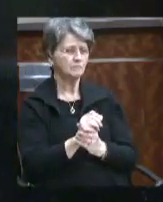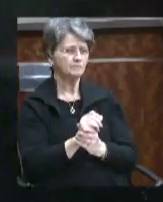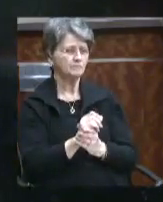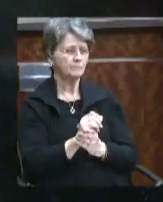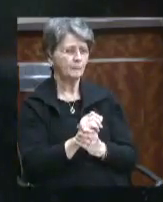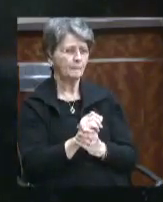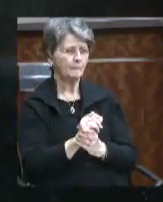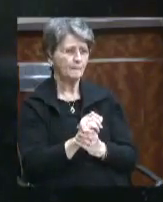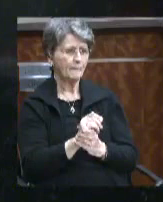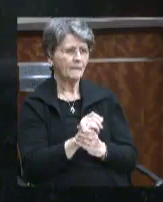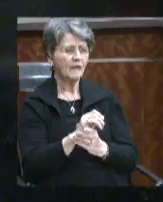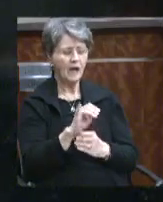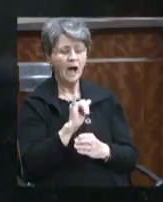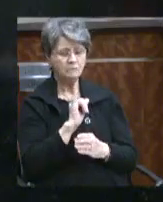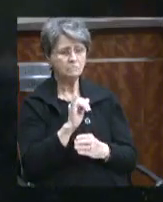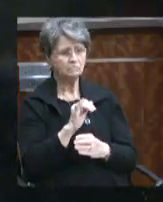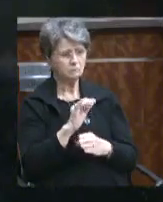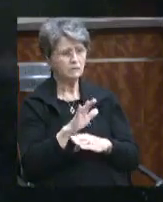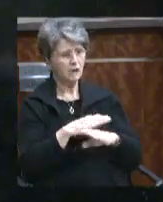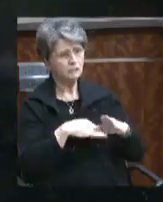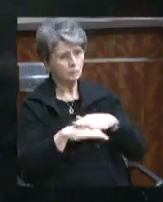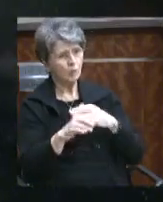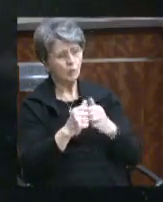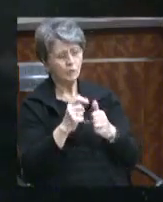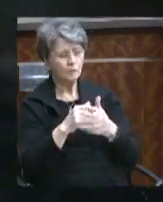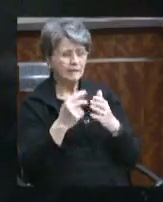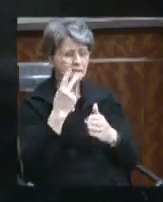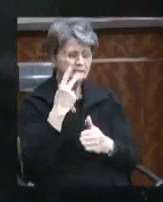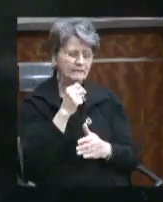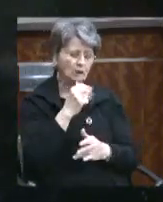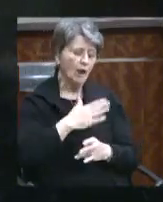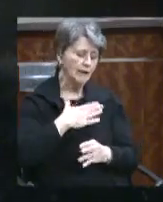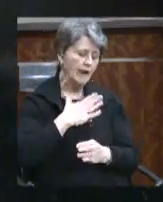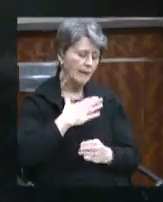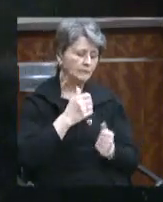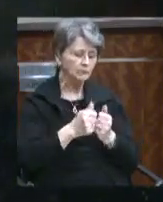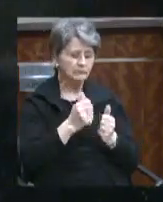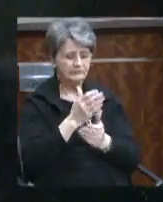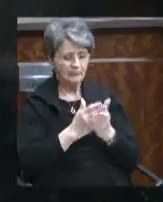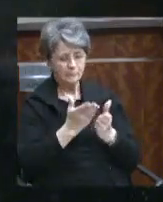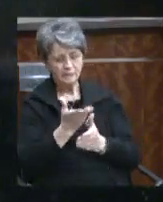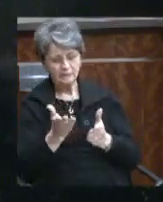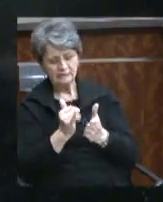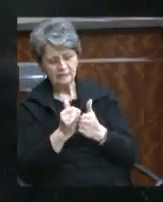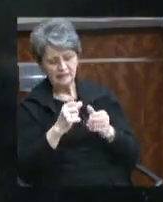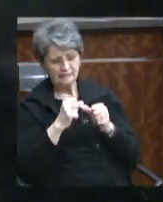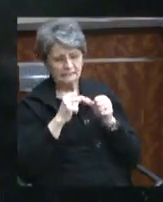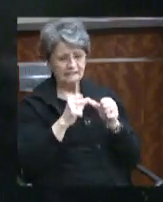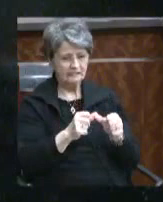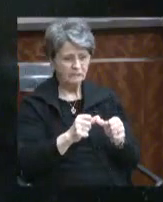comfortable with what I see. I'm not happy about certain things that continue to